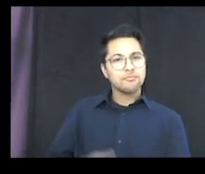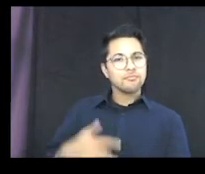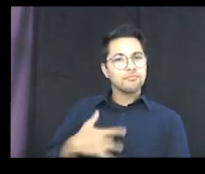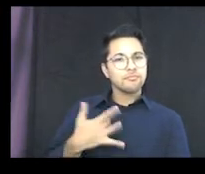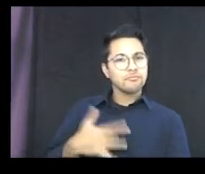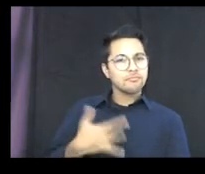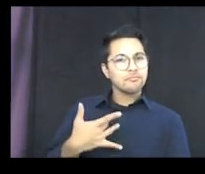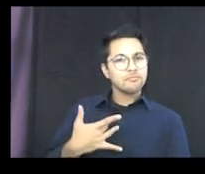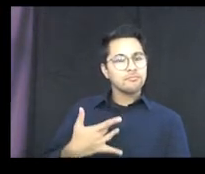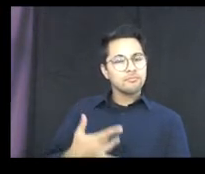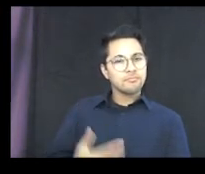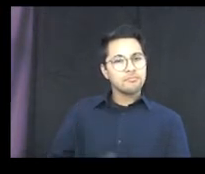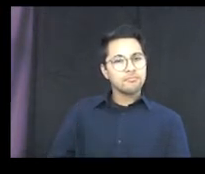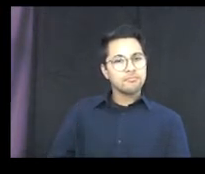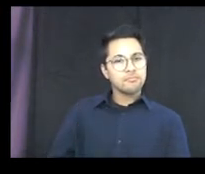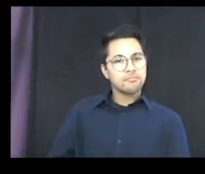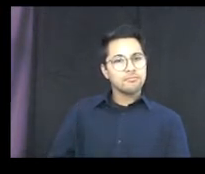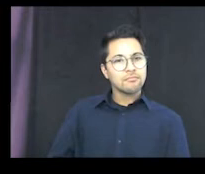feel